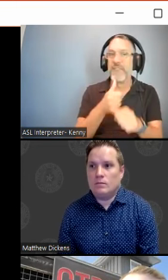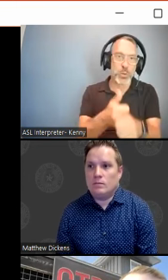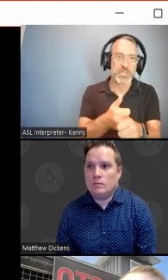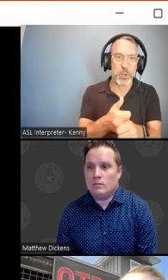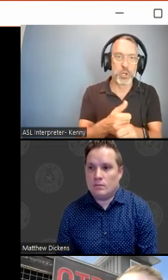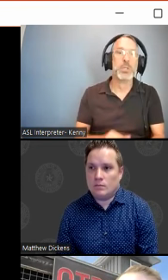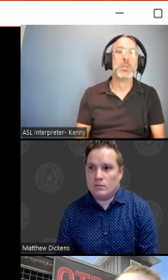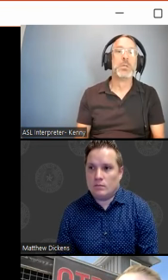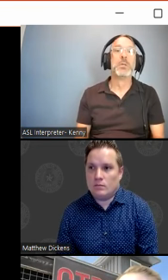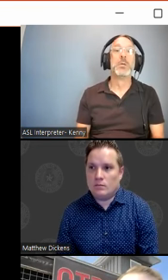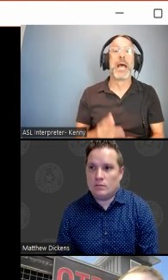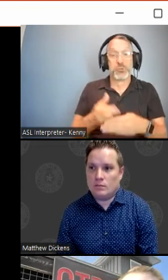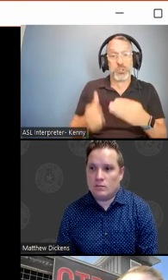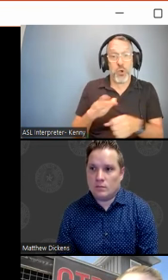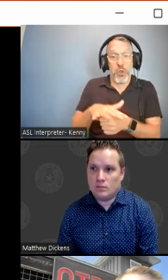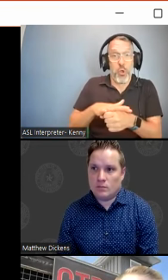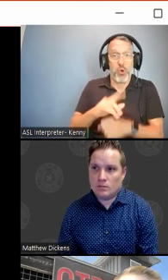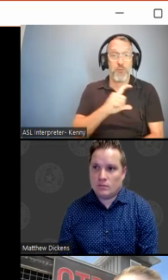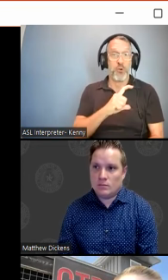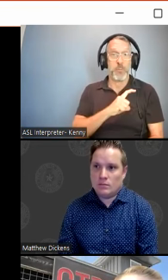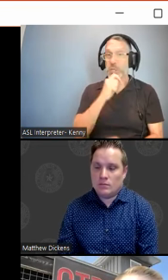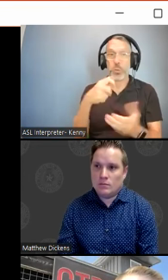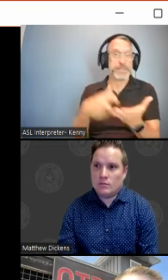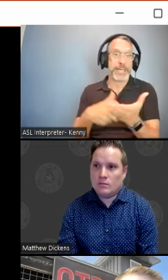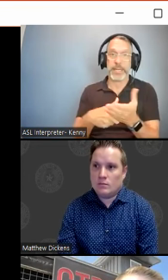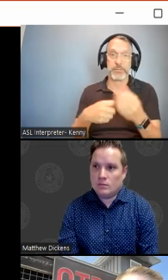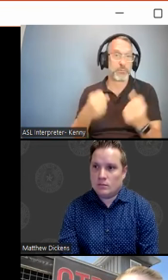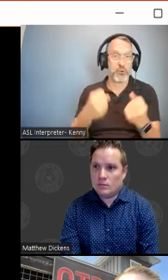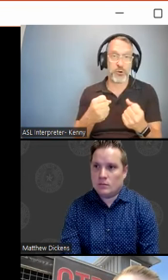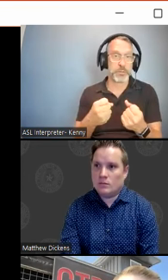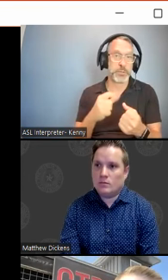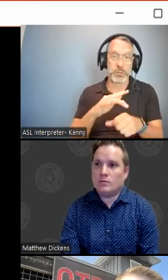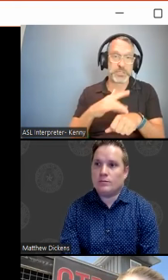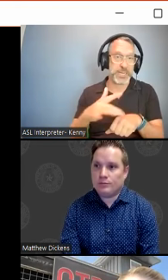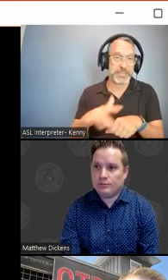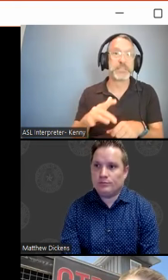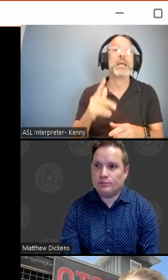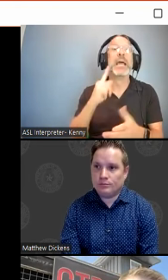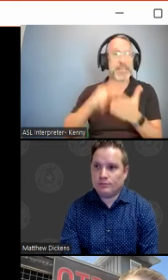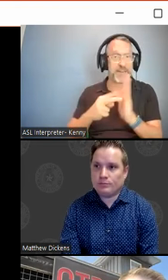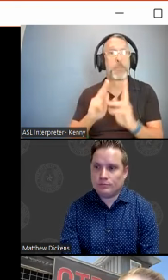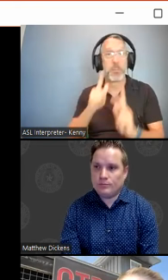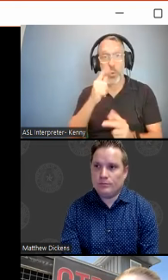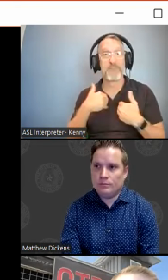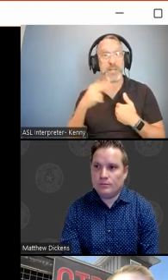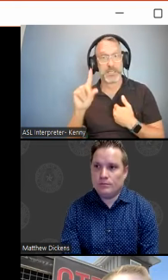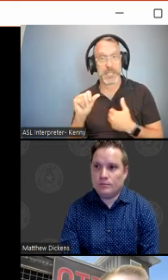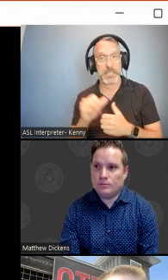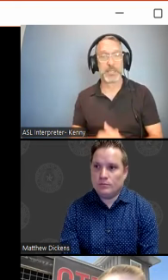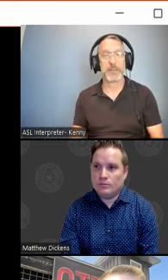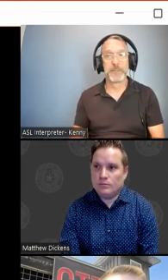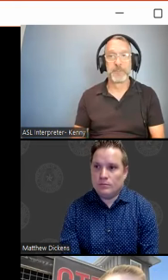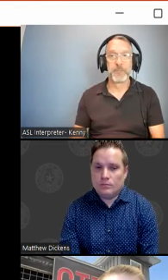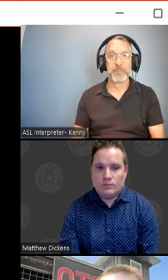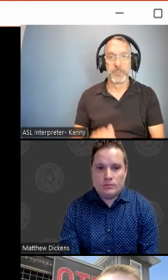As a result, local law enforcement no longer ticket those vehicles and spaces intended for people with disabilities. And we